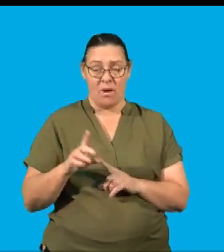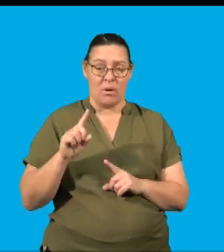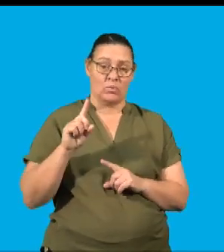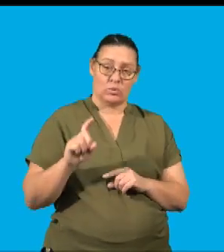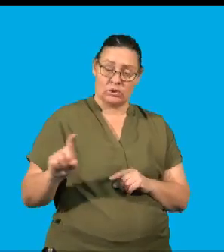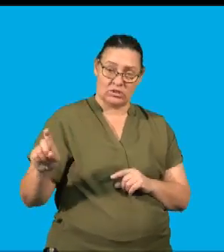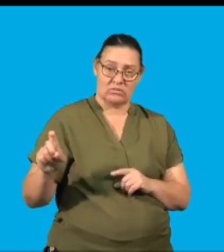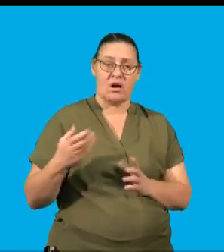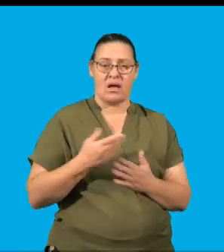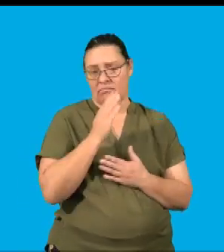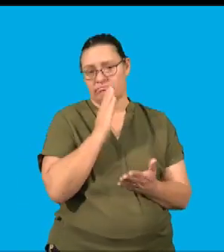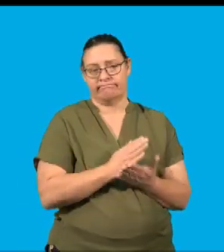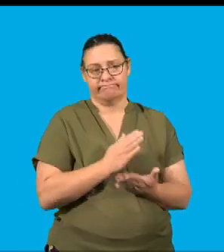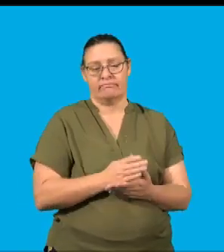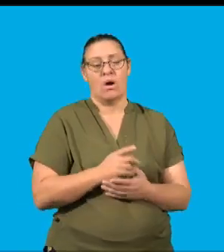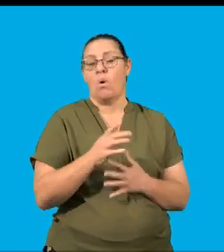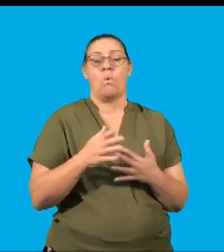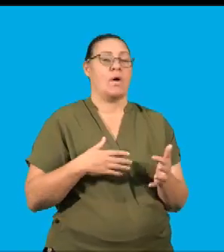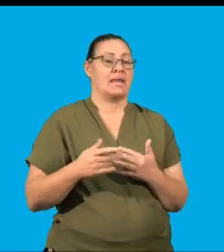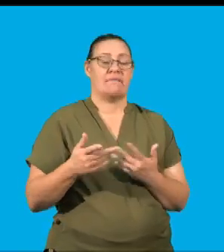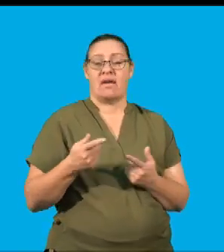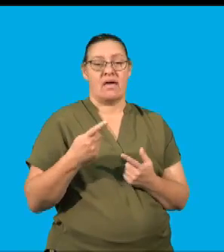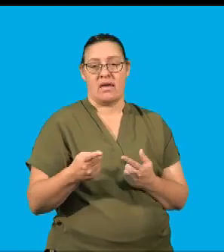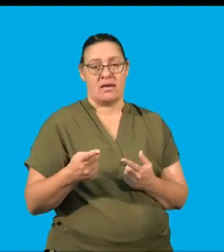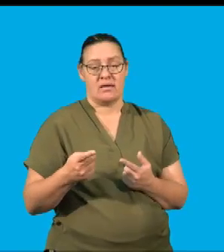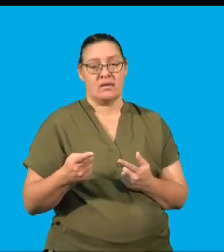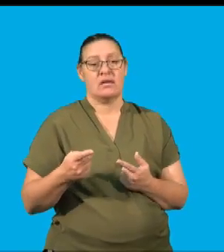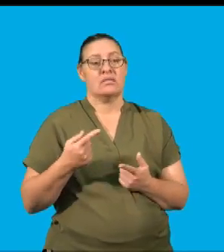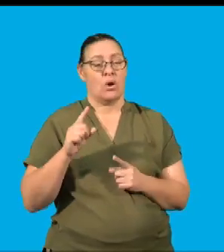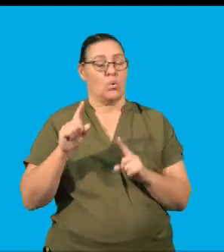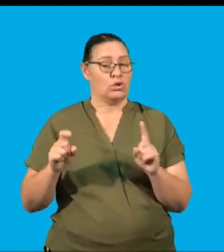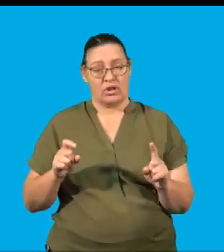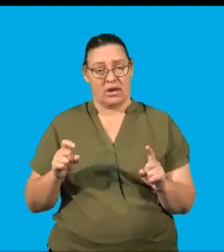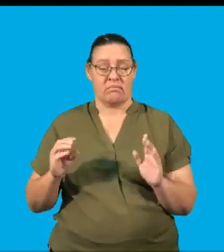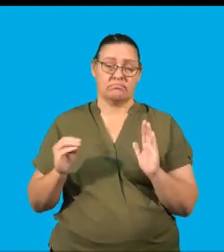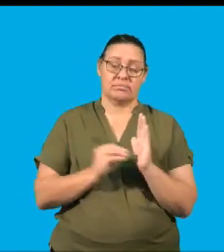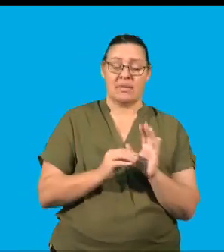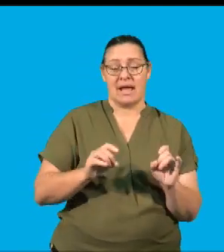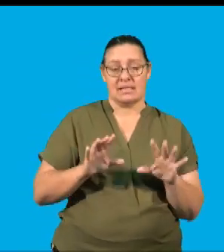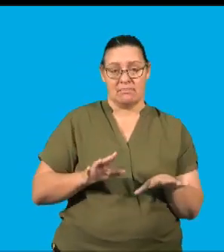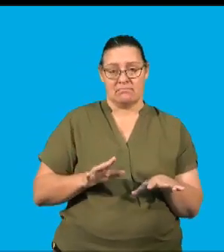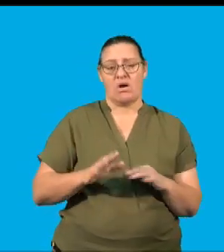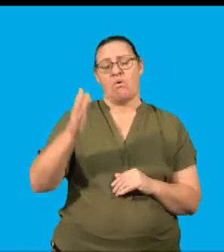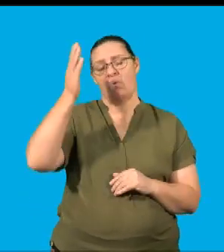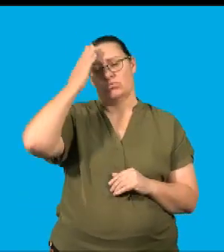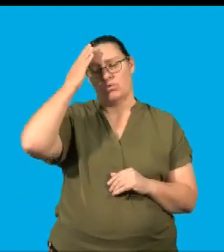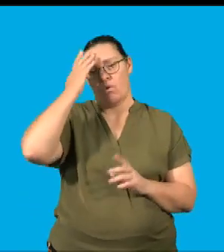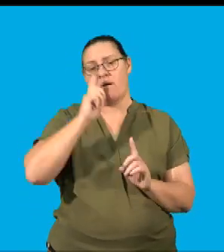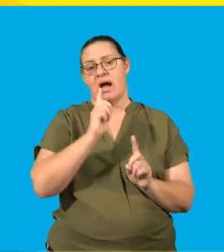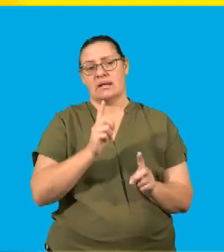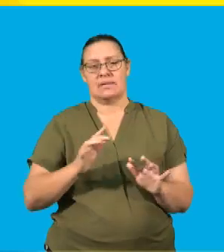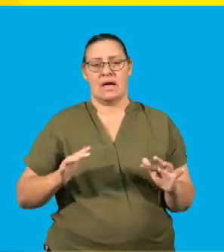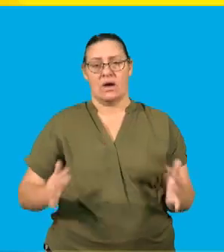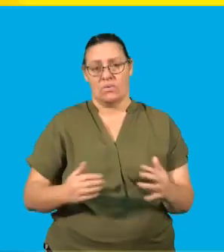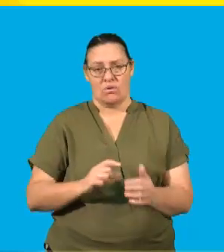exercises from those questions, I can guarantee you whichever way these questions are posed in the exams, you will be